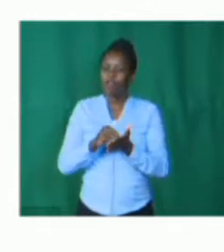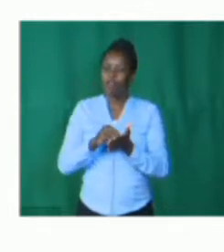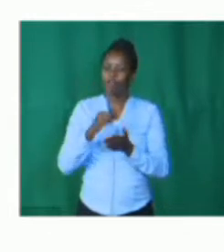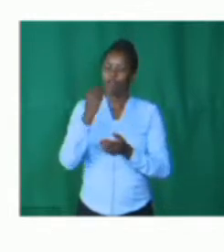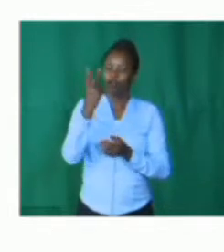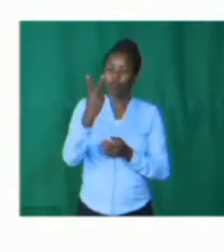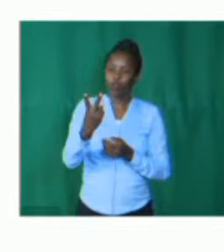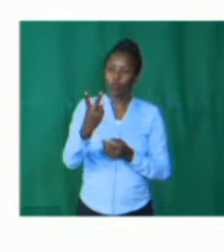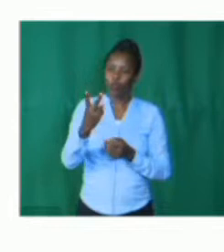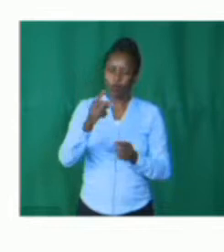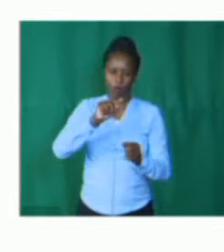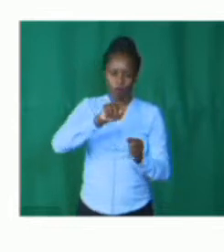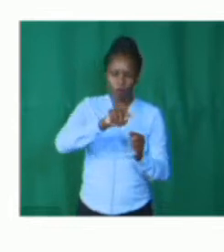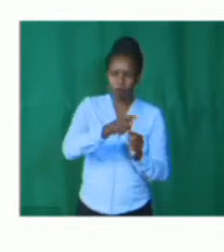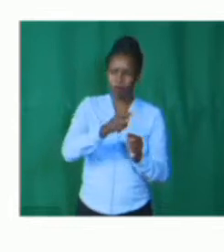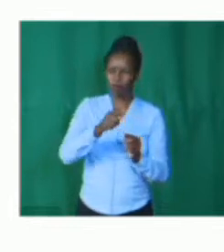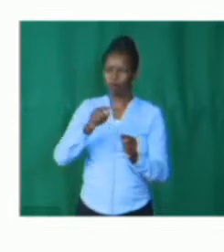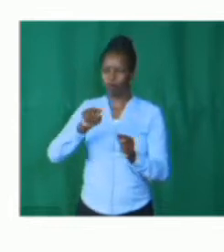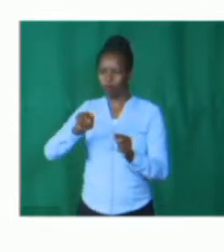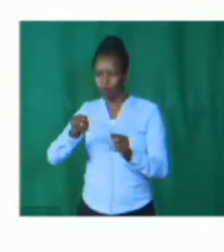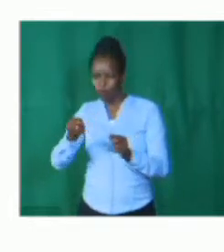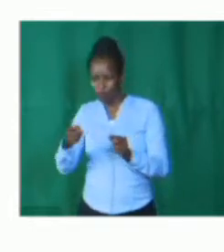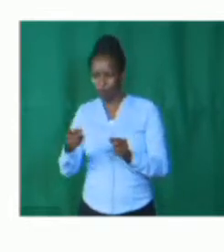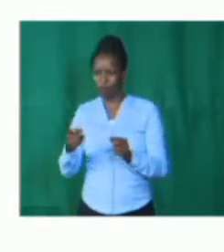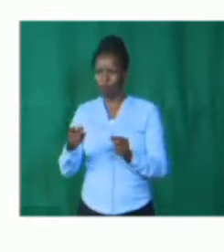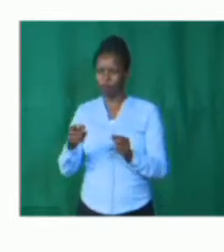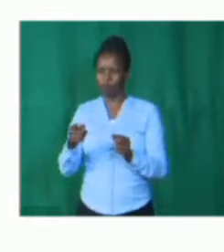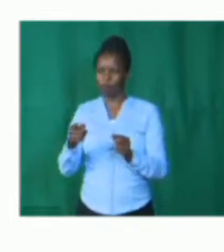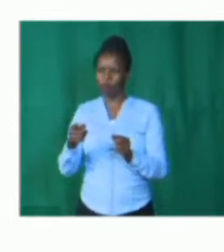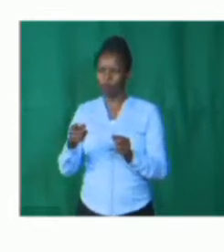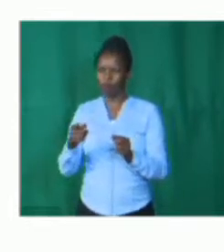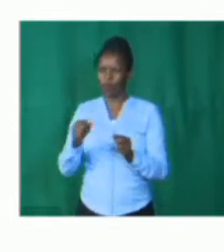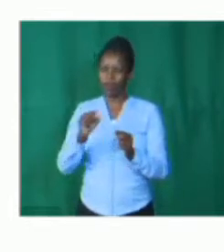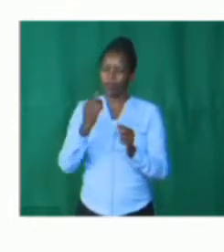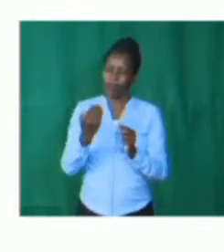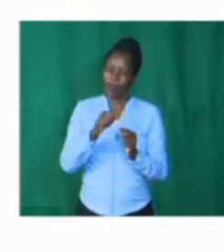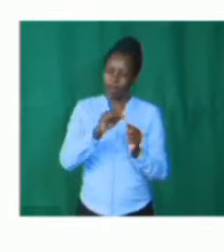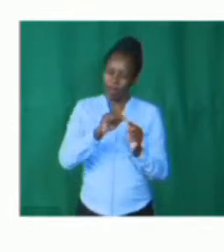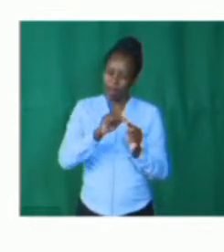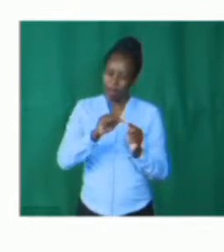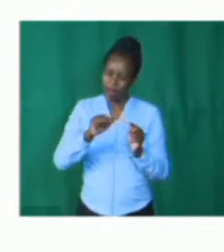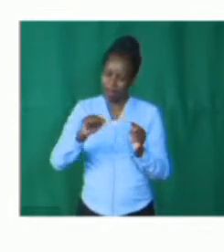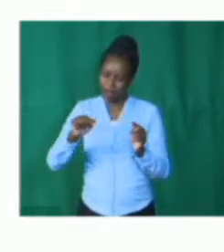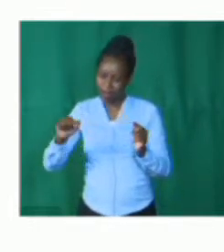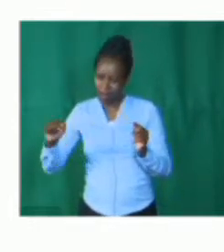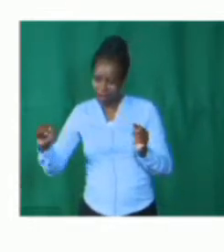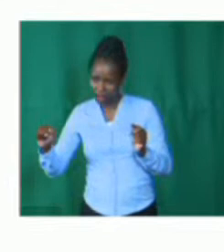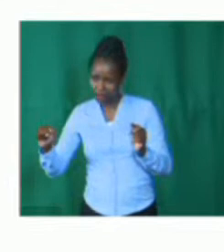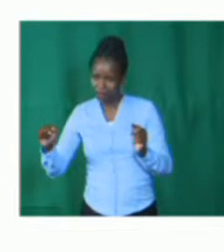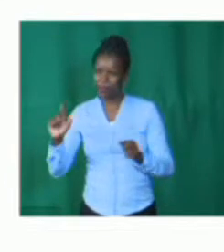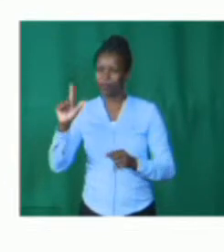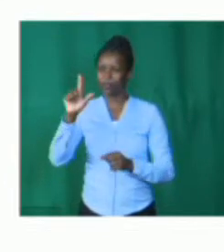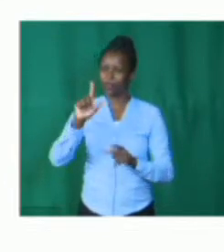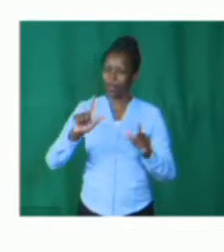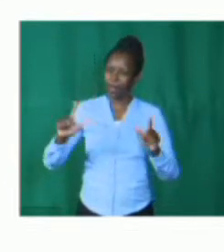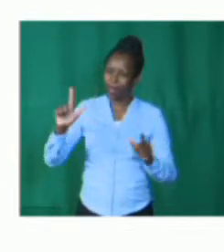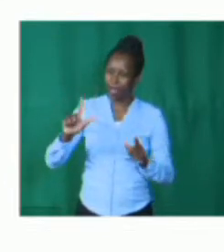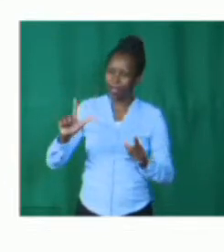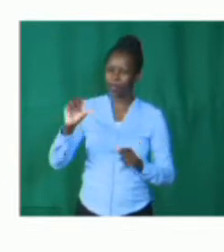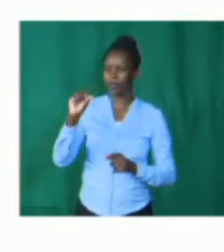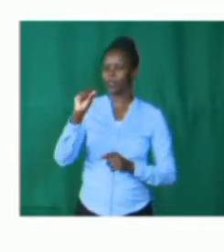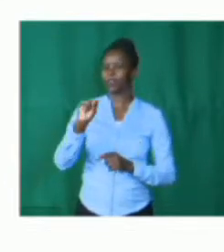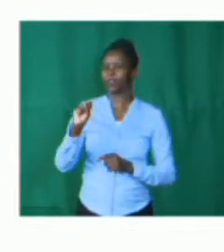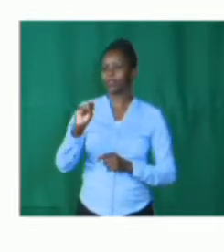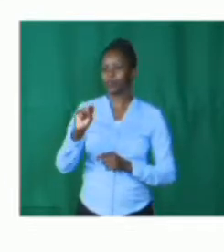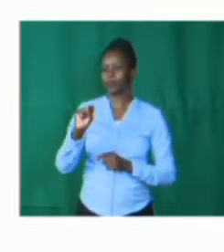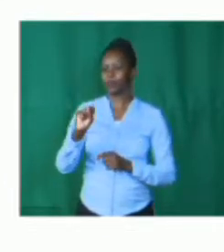so you have 2 points, the line joining those 2 points is what we call a line segment. Otherwise, a